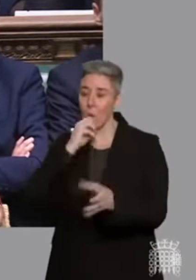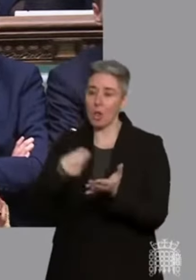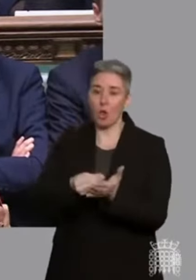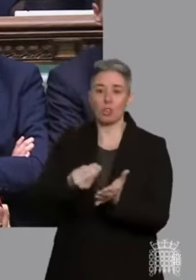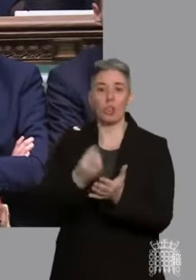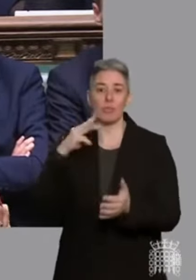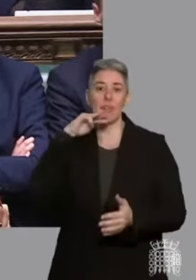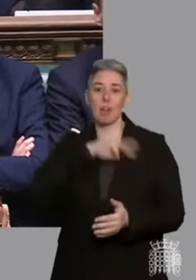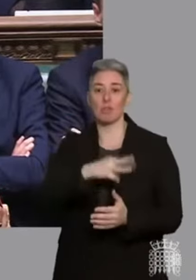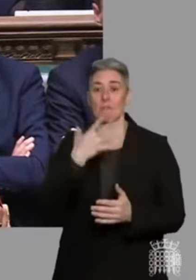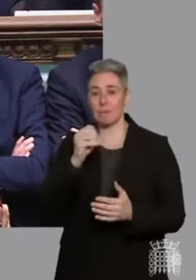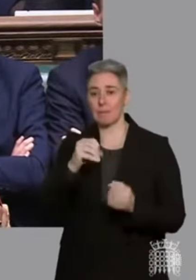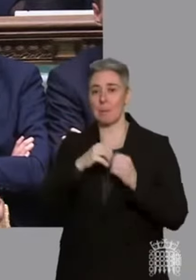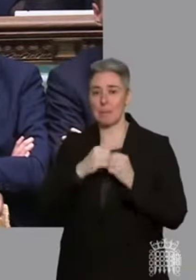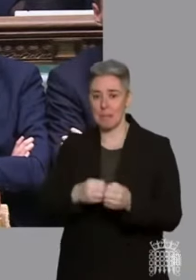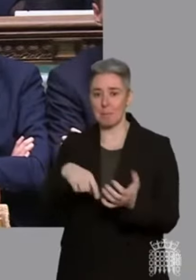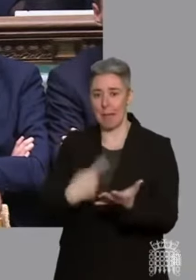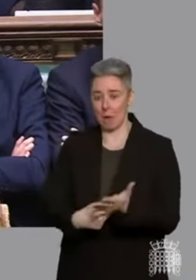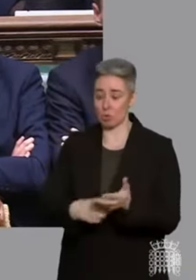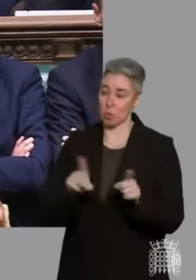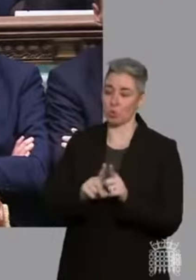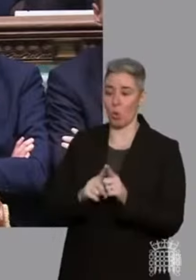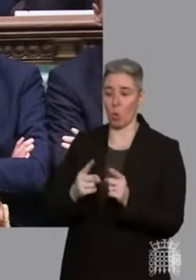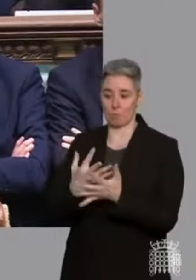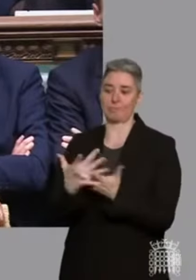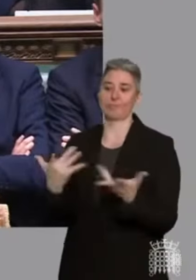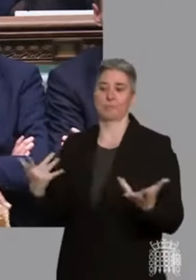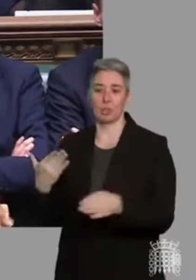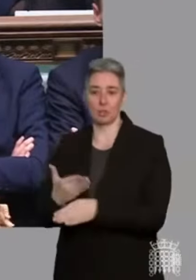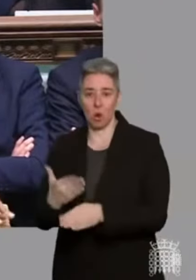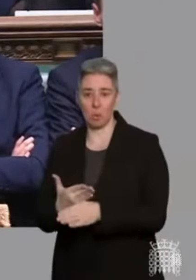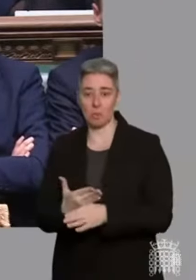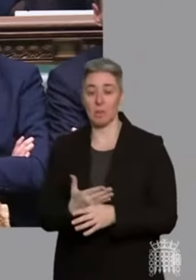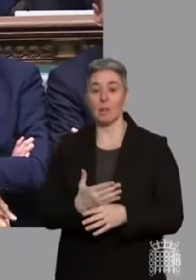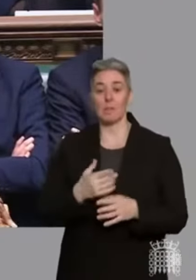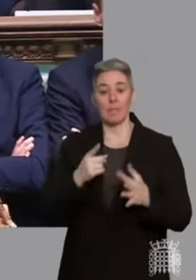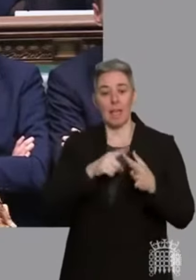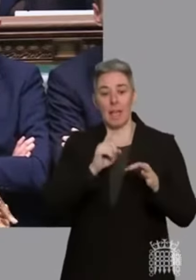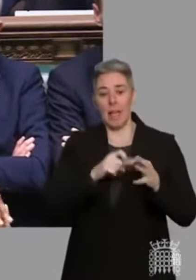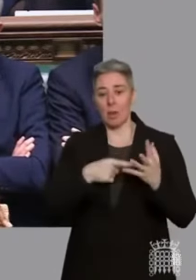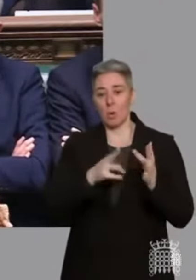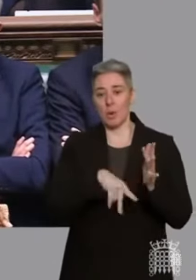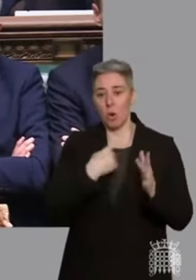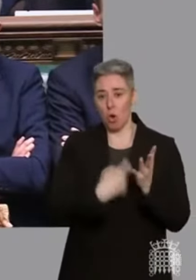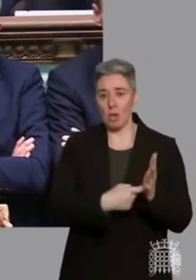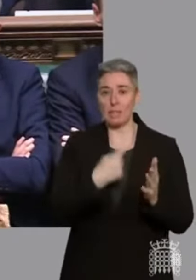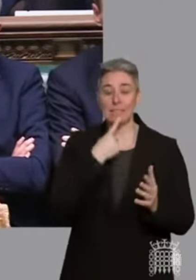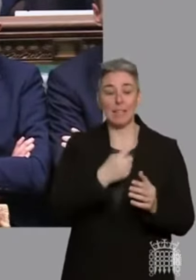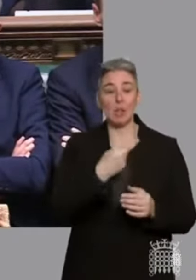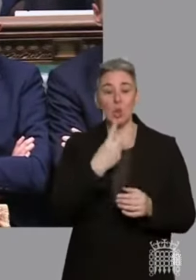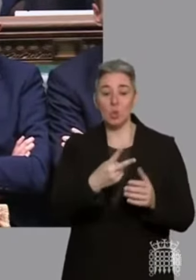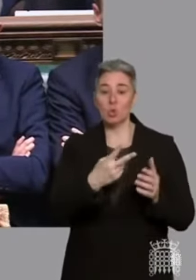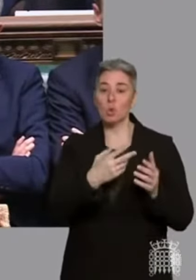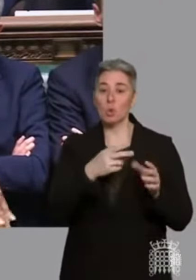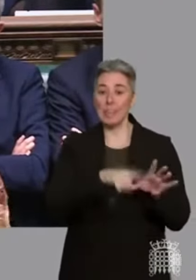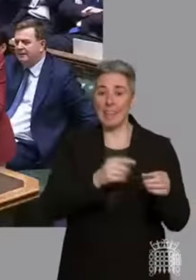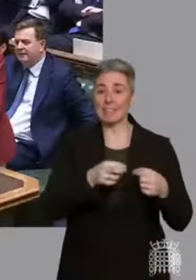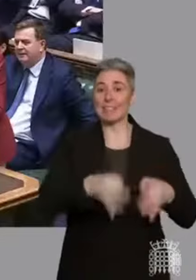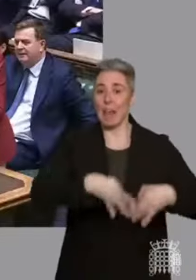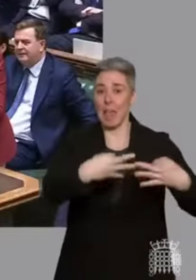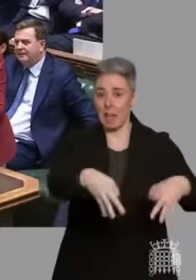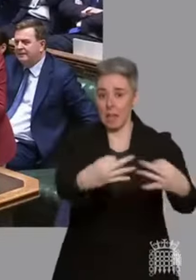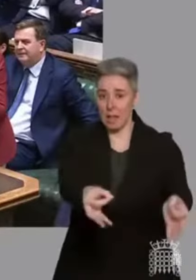said a two-year delay to Jackdaw will cost £800 million. The only benefit I can see is the £400,000 to Labour ministers.